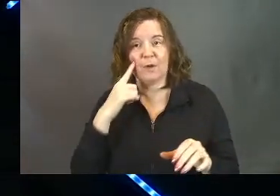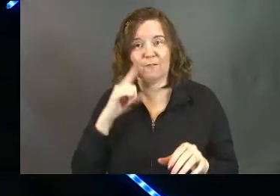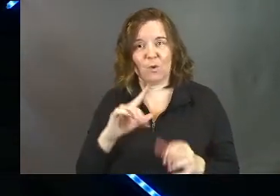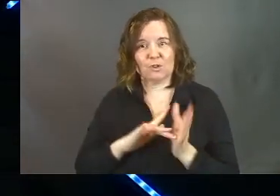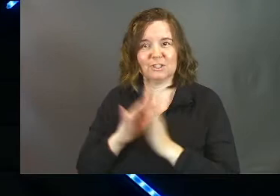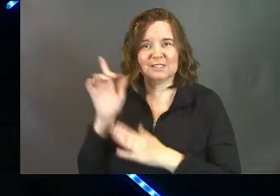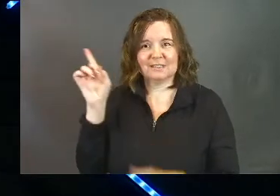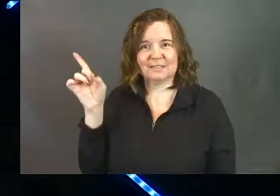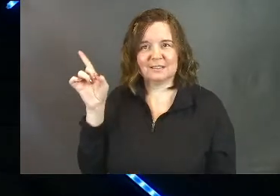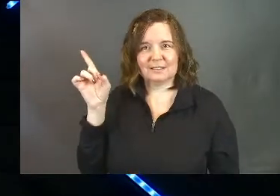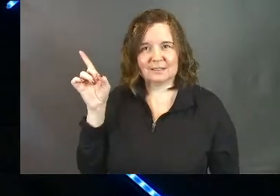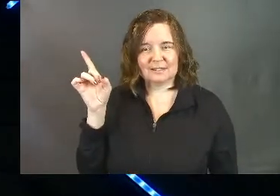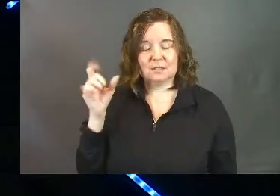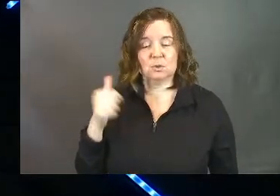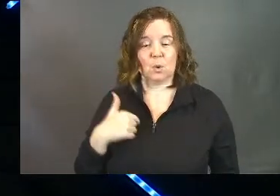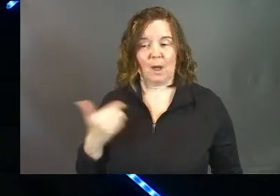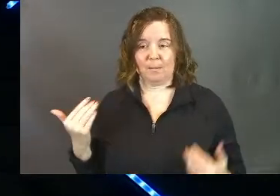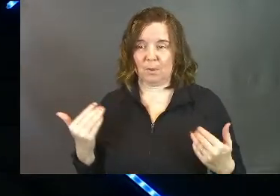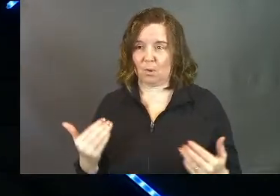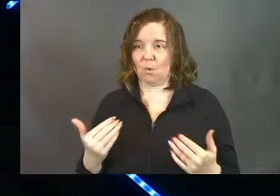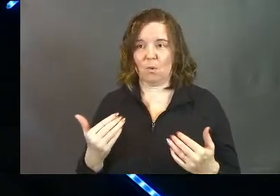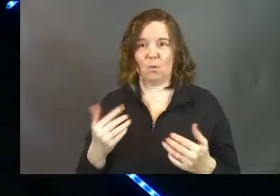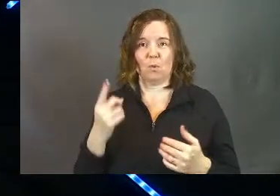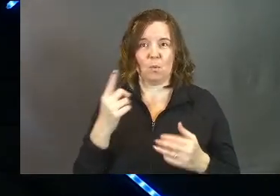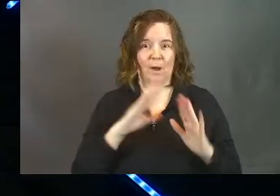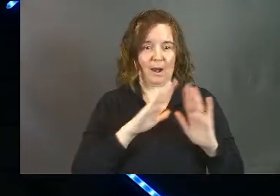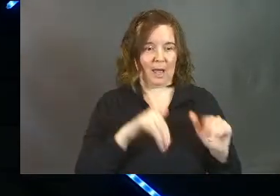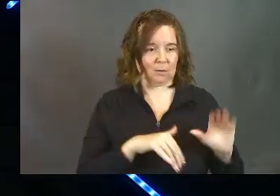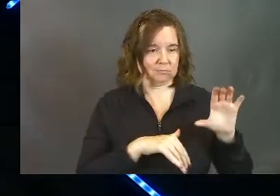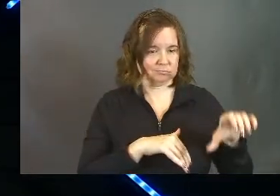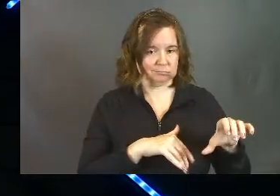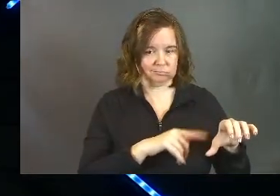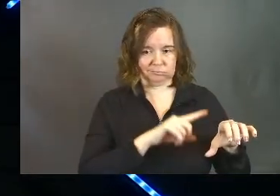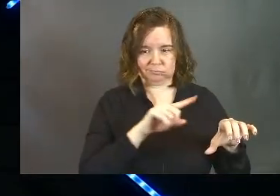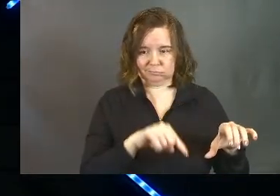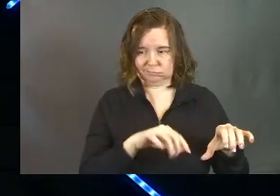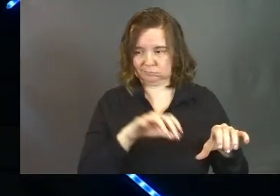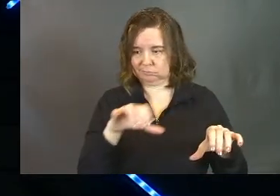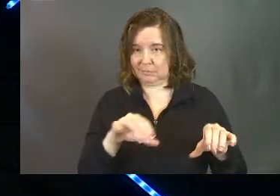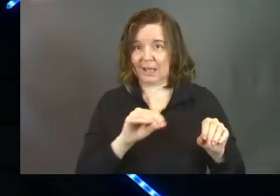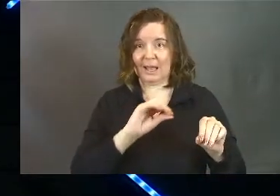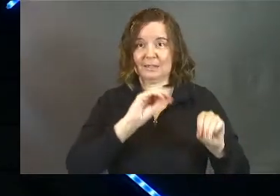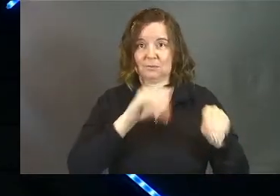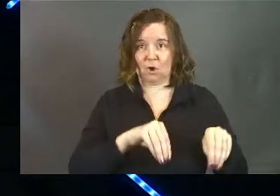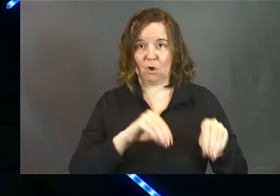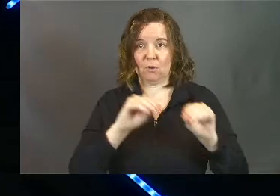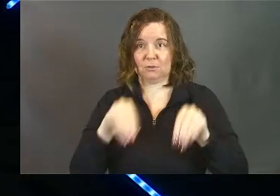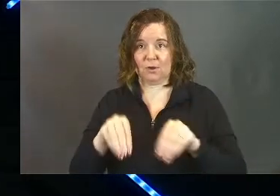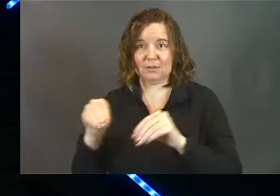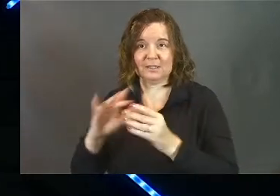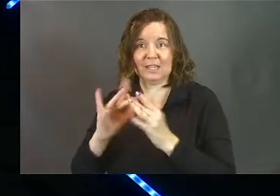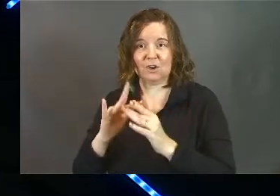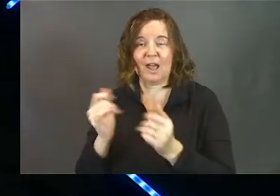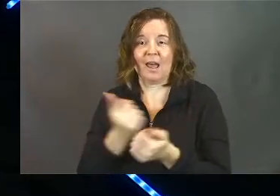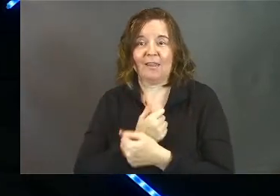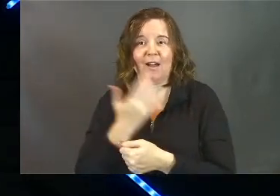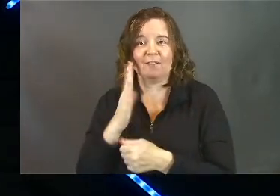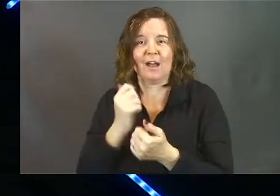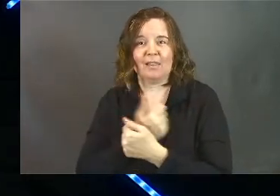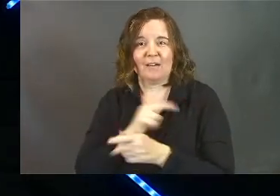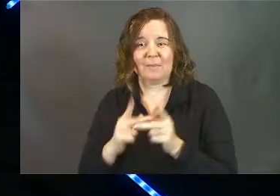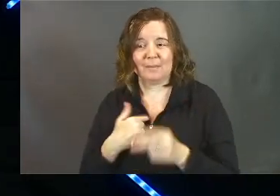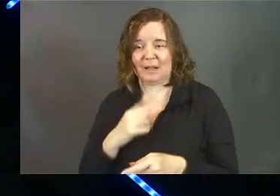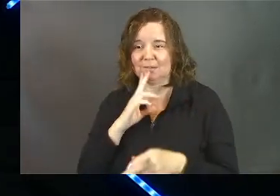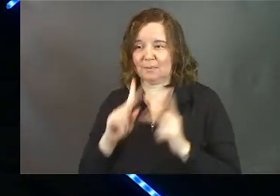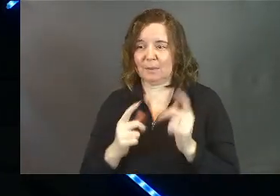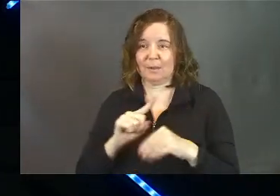for Jesus. And so I'm going to go to one house at a time and set up internet and love God and love people. And I'm going to talk to